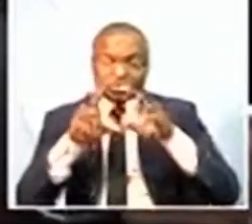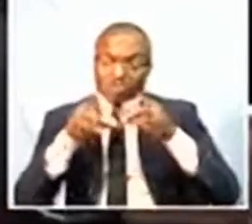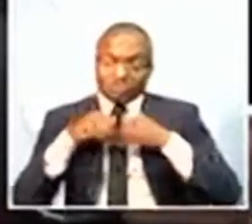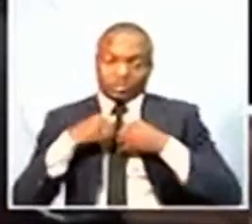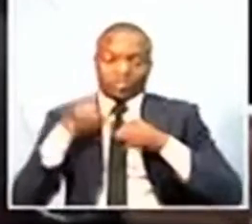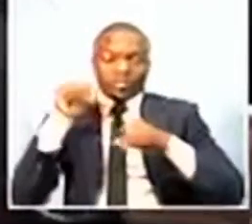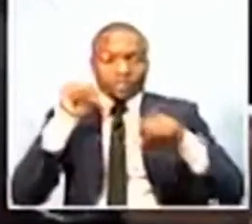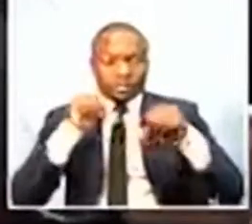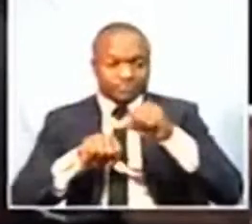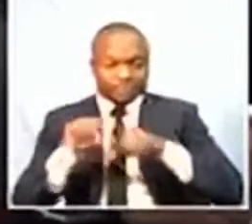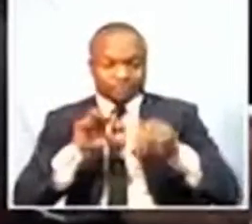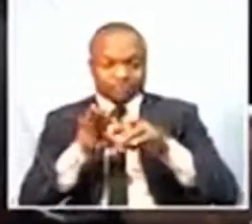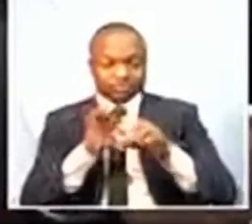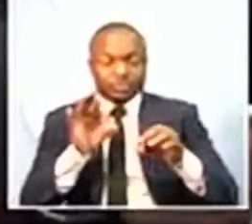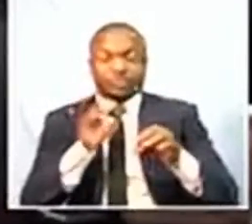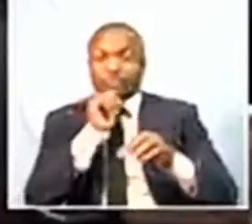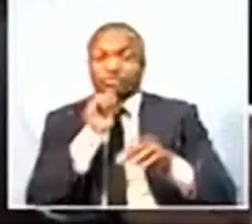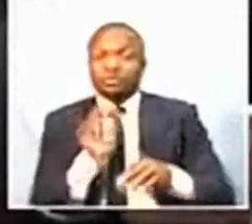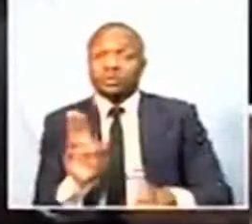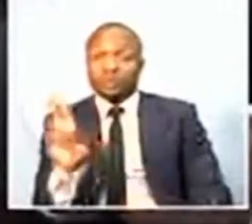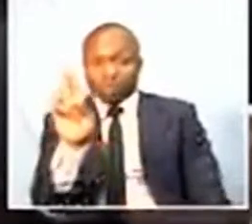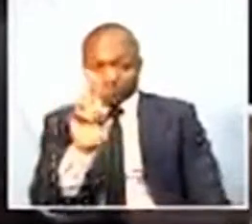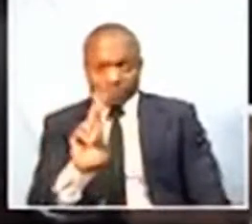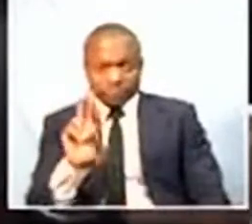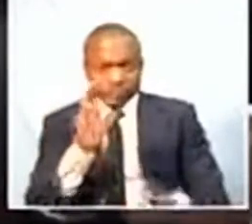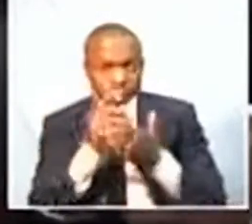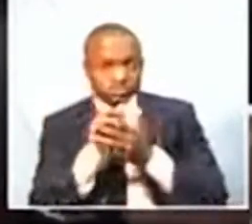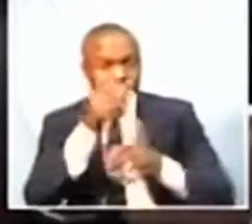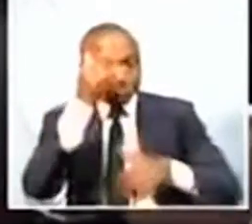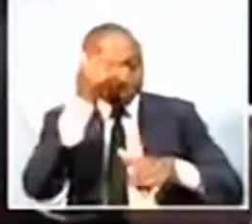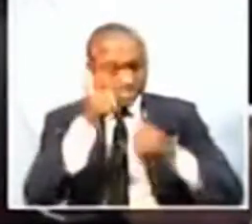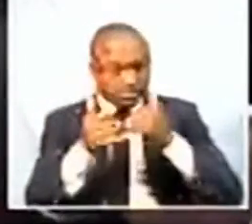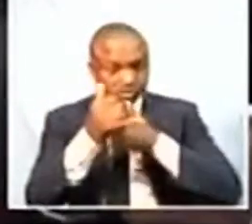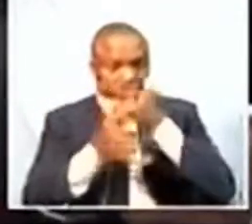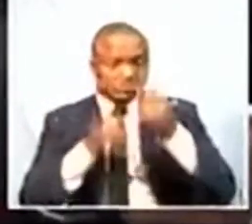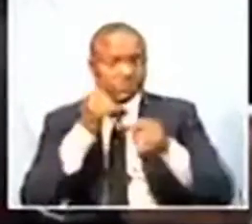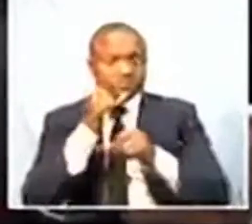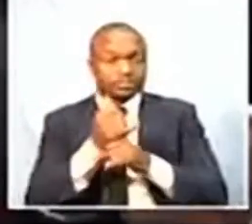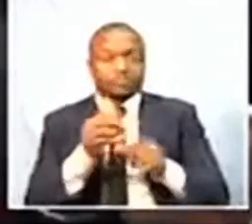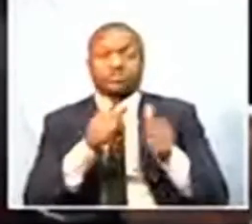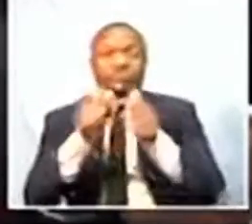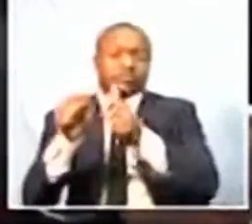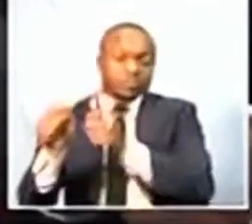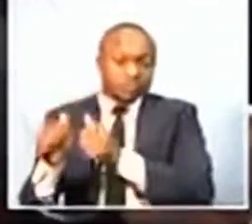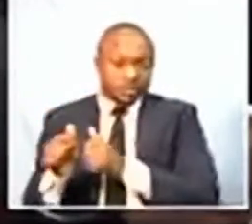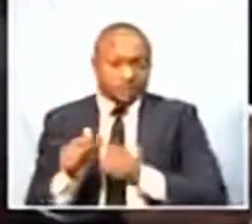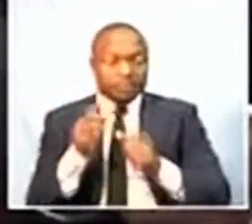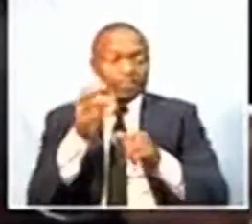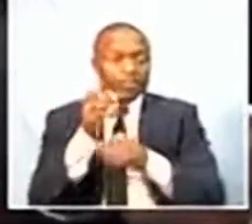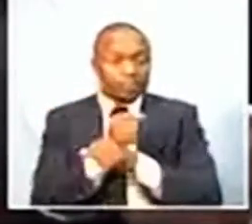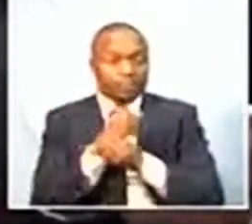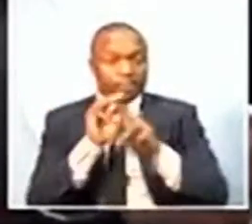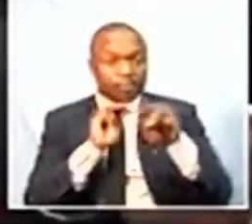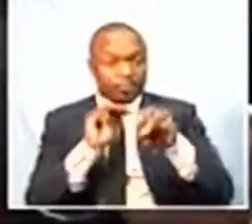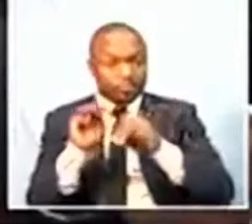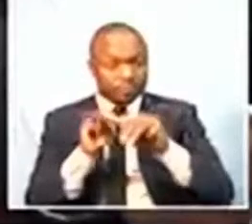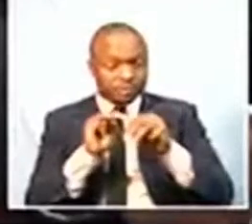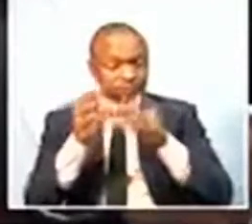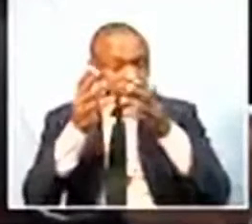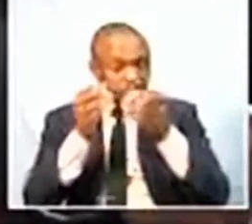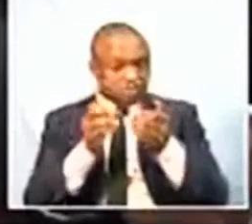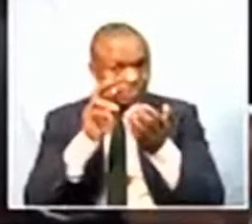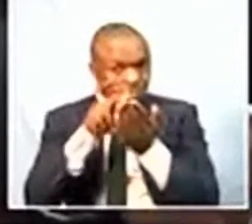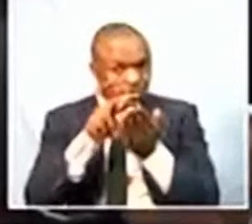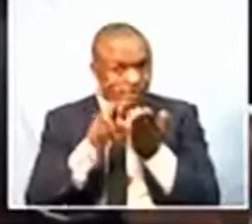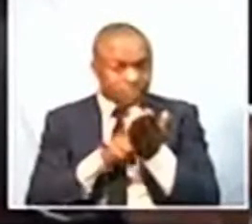auditor's findings over unspent funds at the end of the year. Action taken, management wishes to report